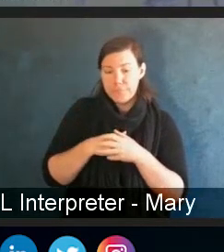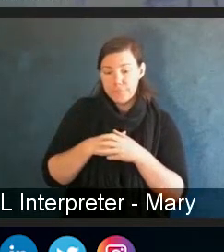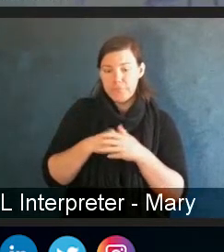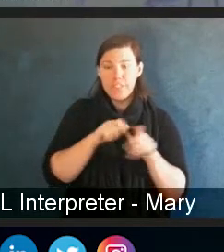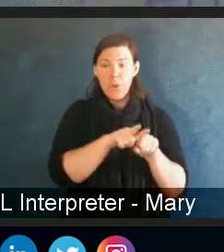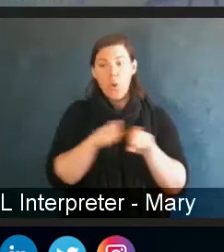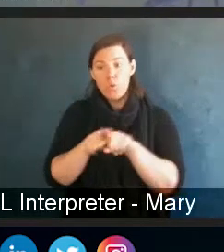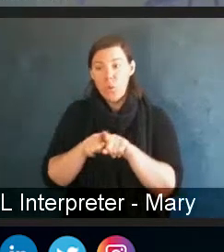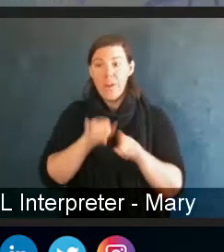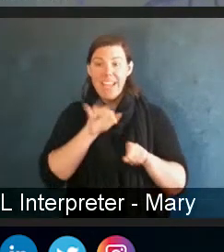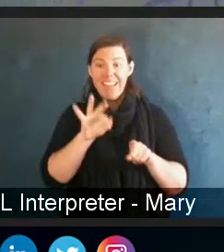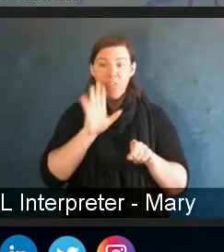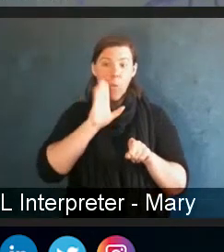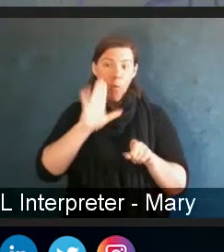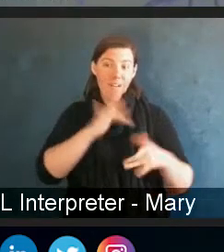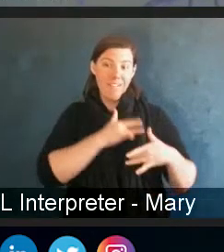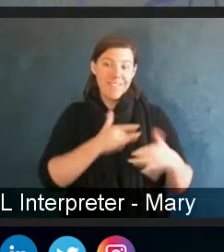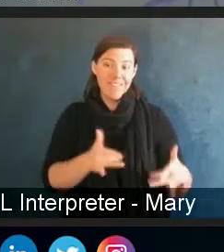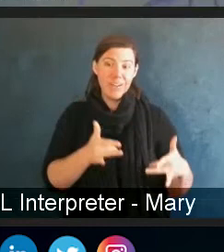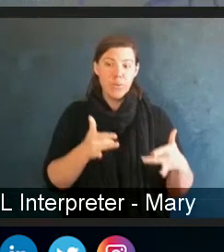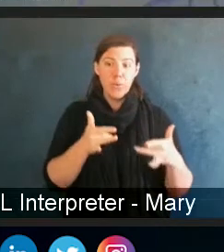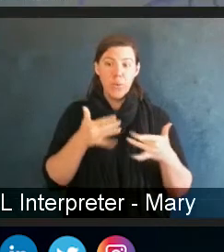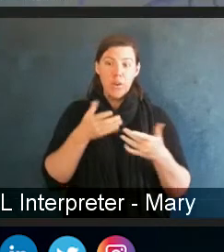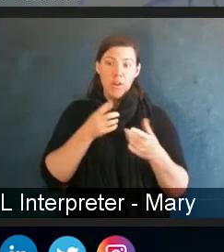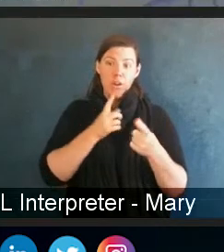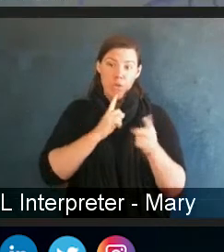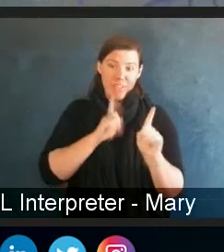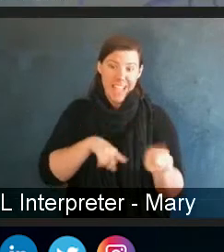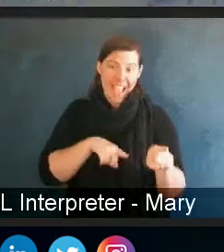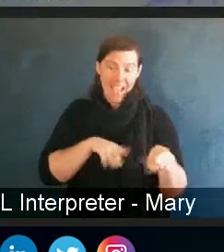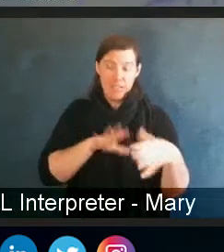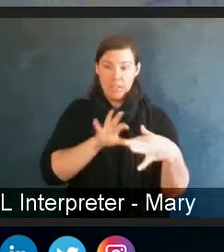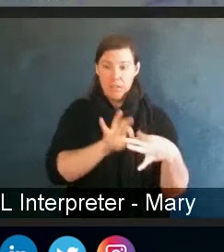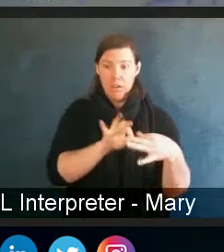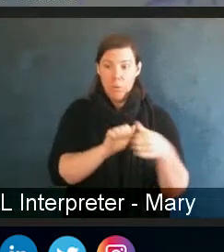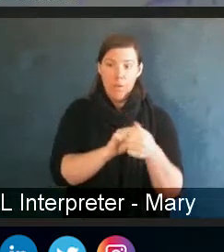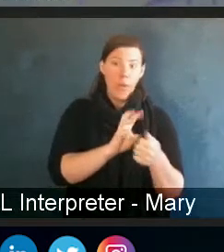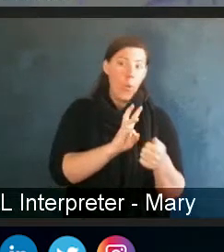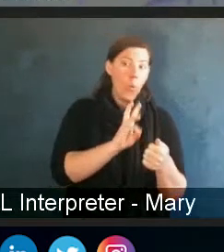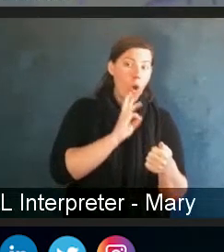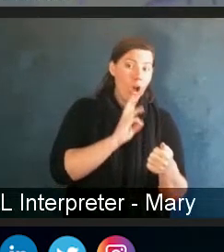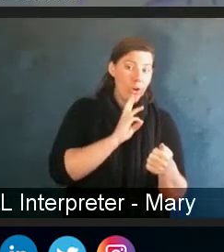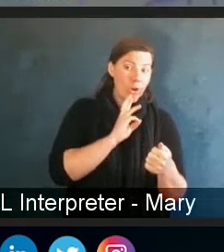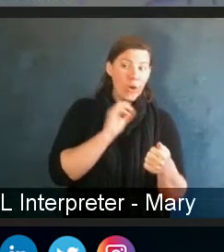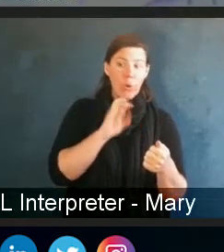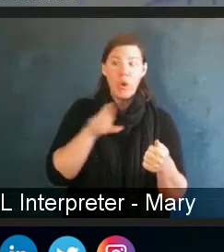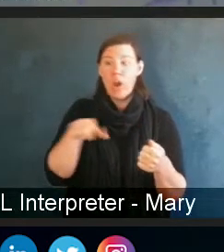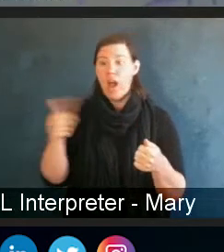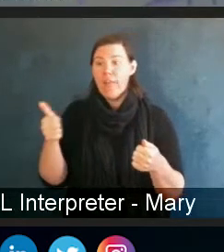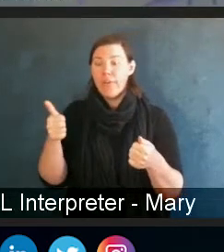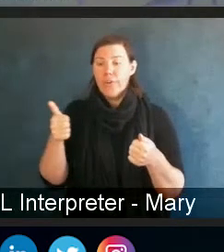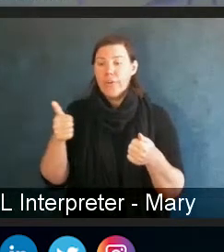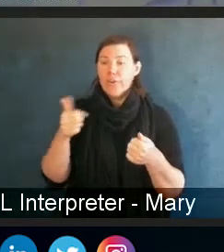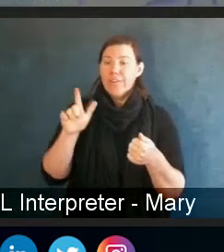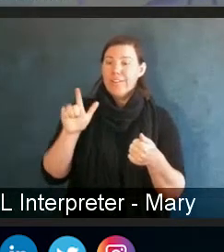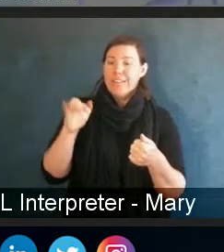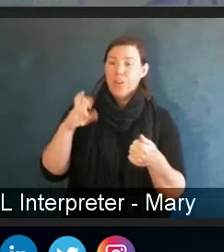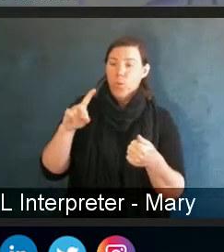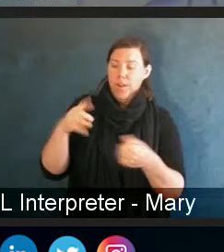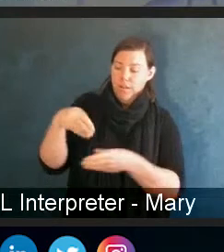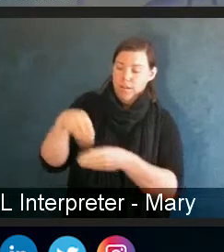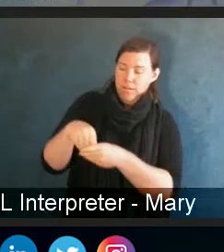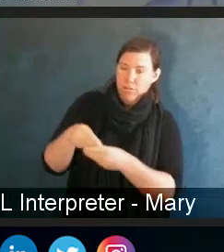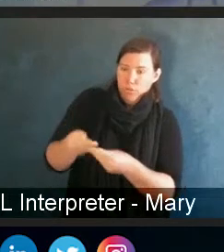solvents. And so I think one really good example of this is CFTR, the protein that causes